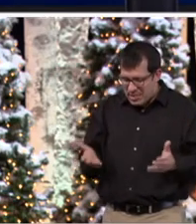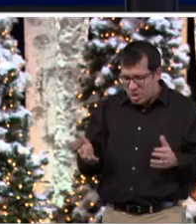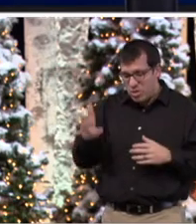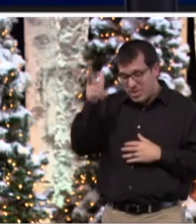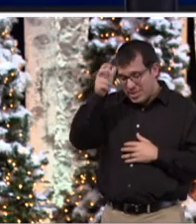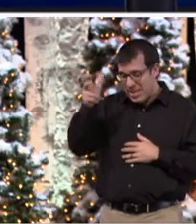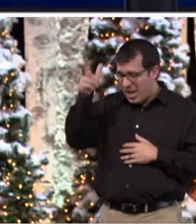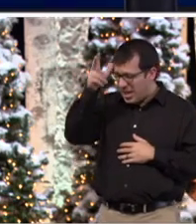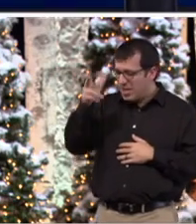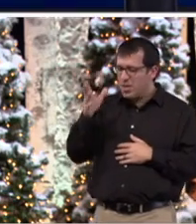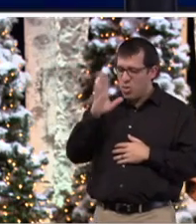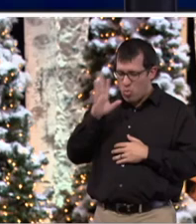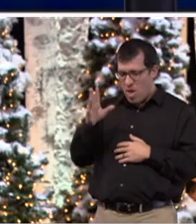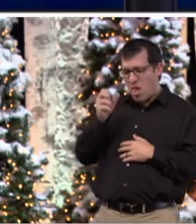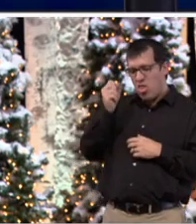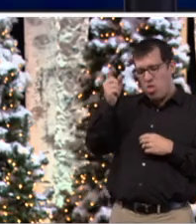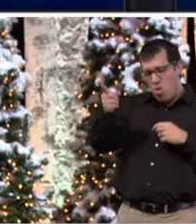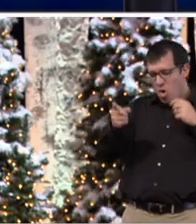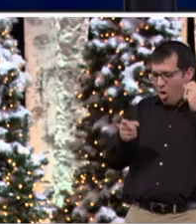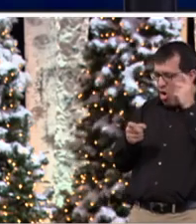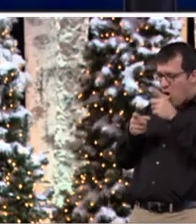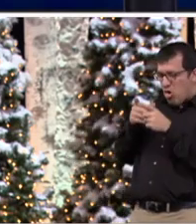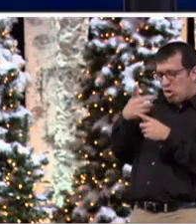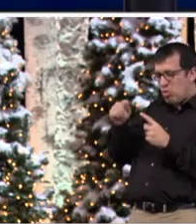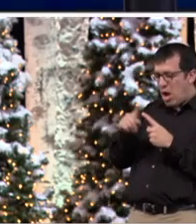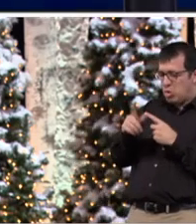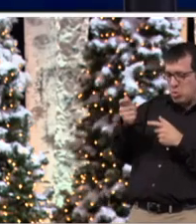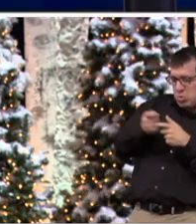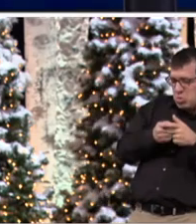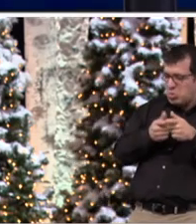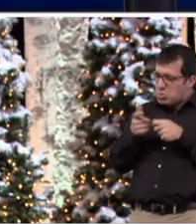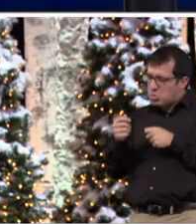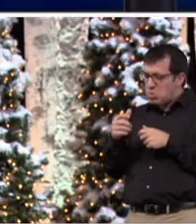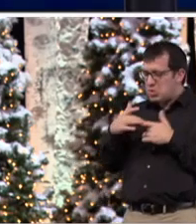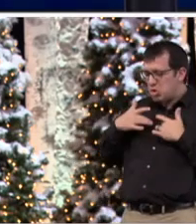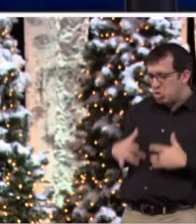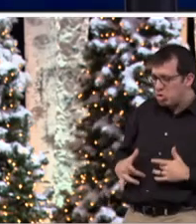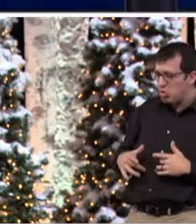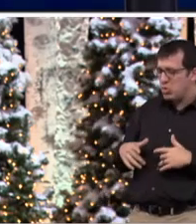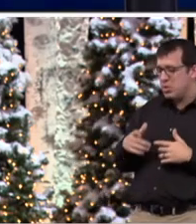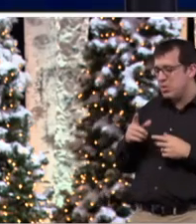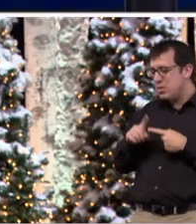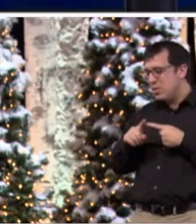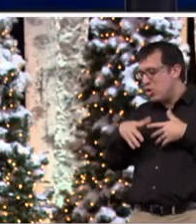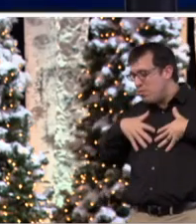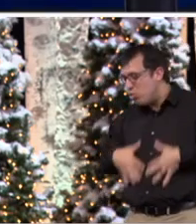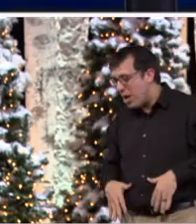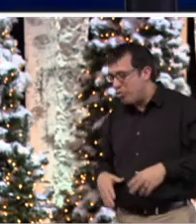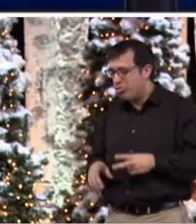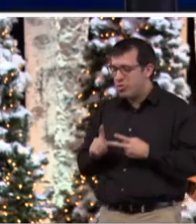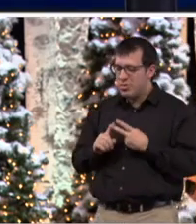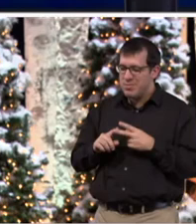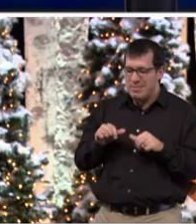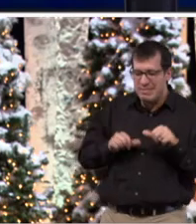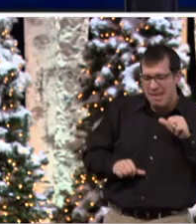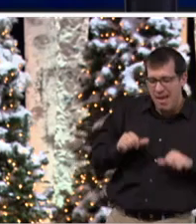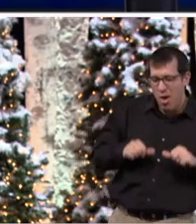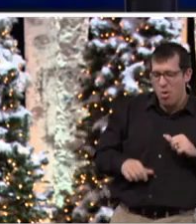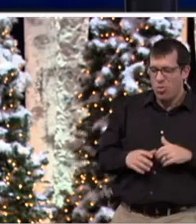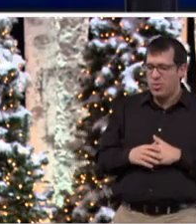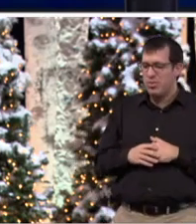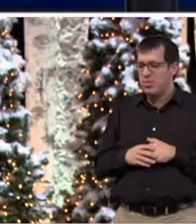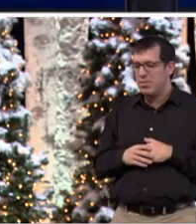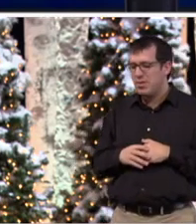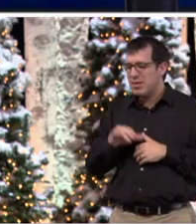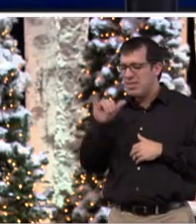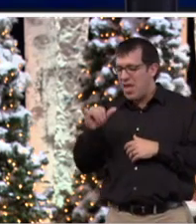Satan throws darts of discouragement, darts of depression, darts of doubt,